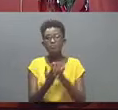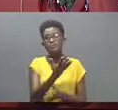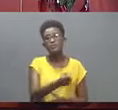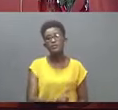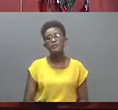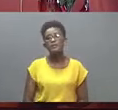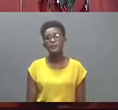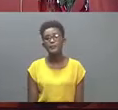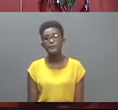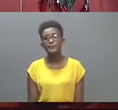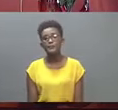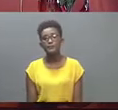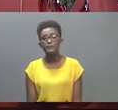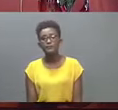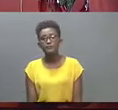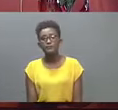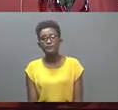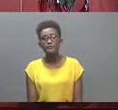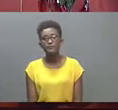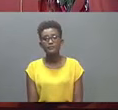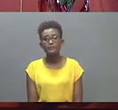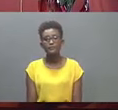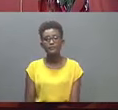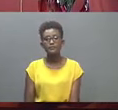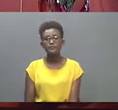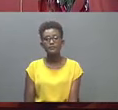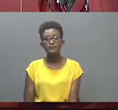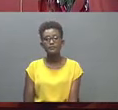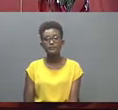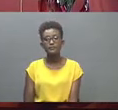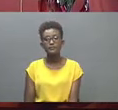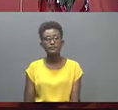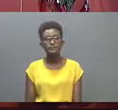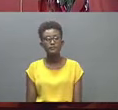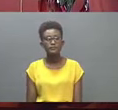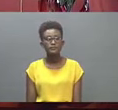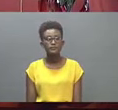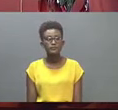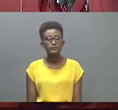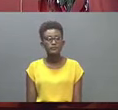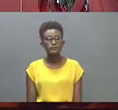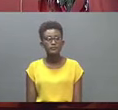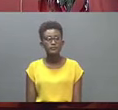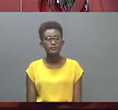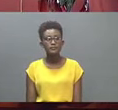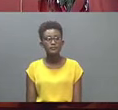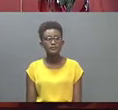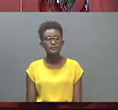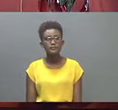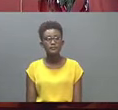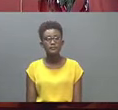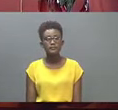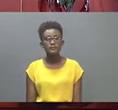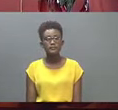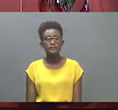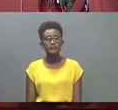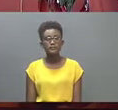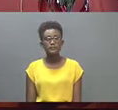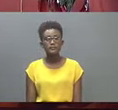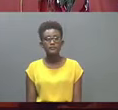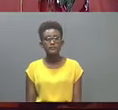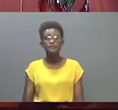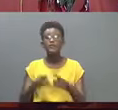Bwa mbere Satani yaje kuvangira no kunyanganya Eva na Adamu abiba ubusabane bari bafitanye